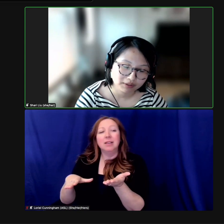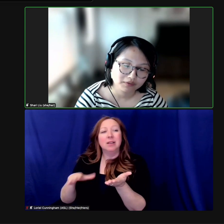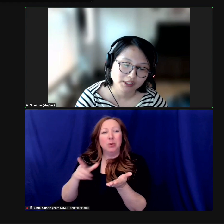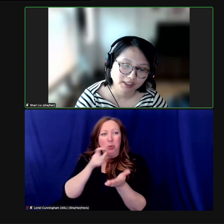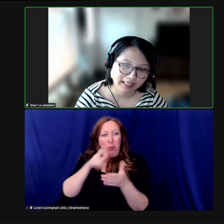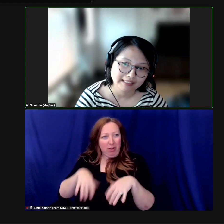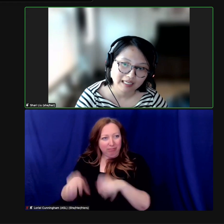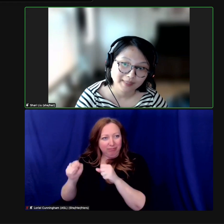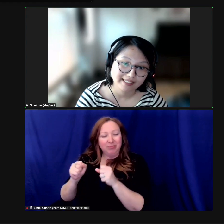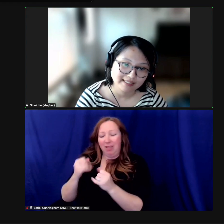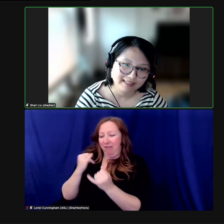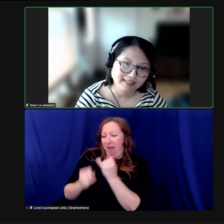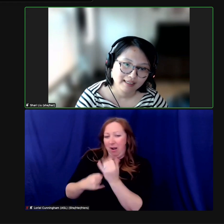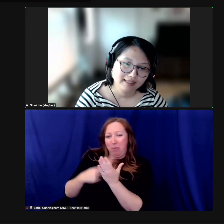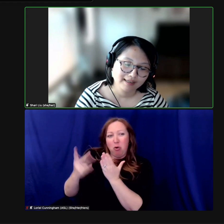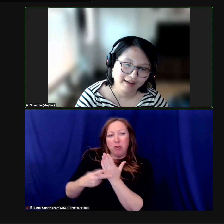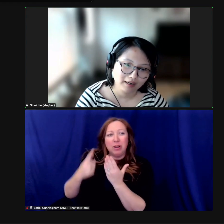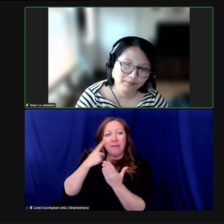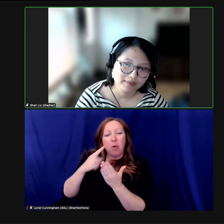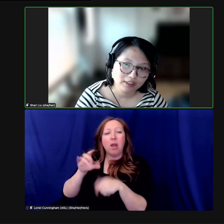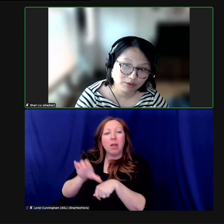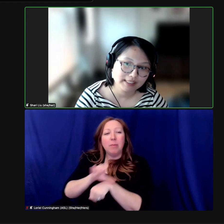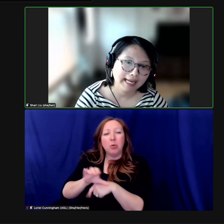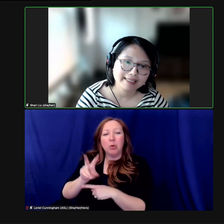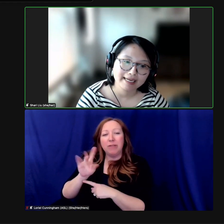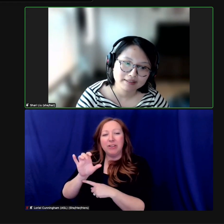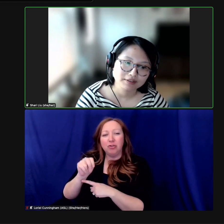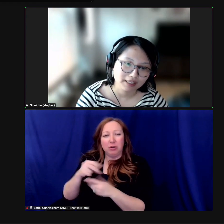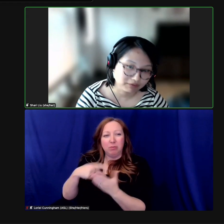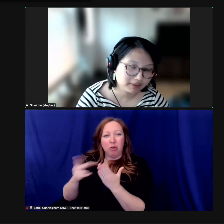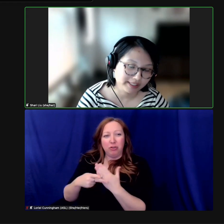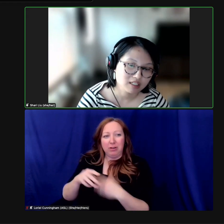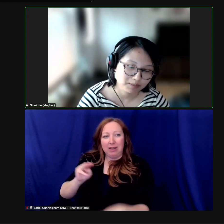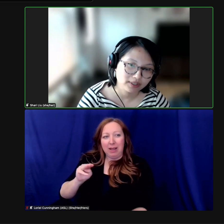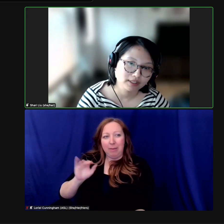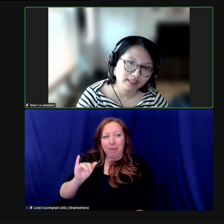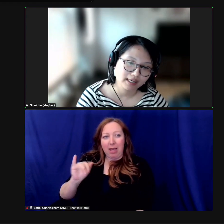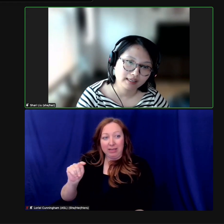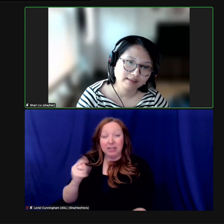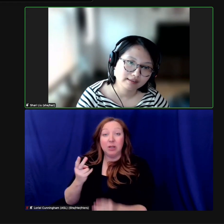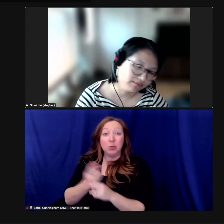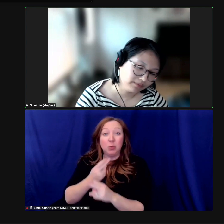a computer vision class at MIT using iCatcher that really